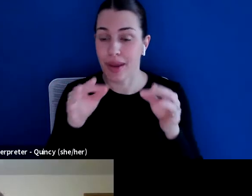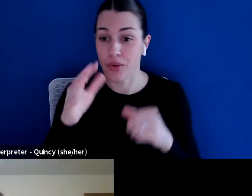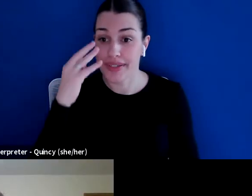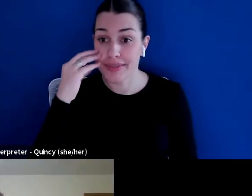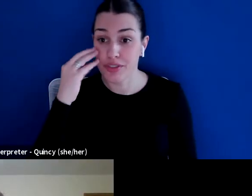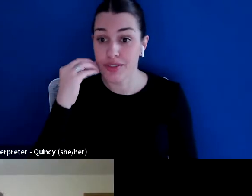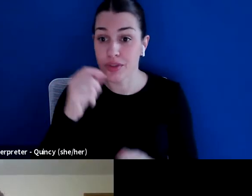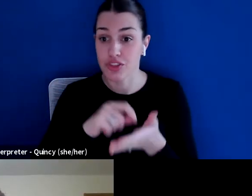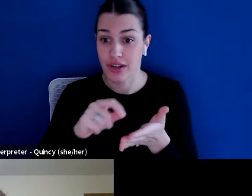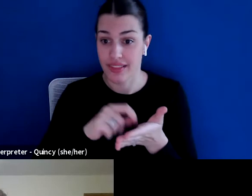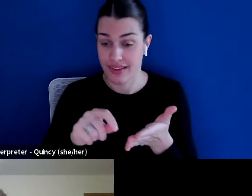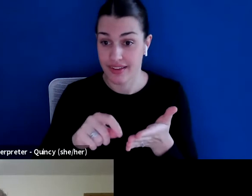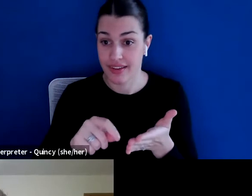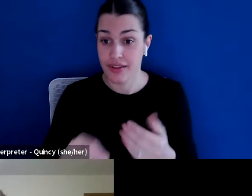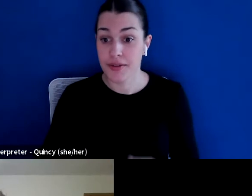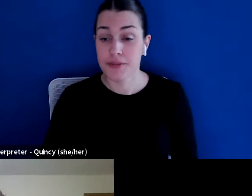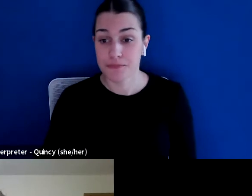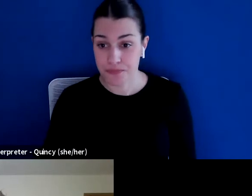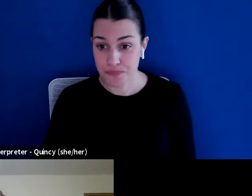journaling. So this is all